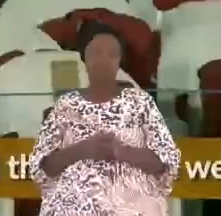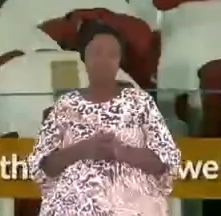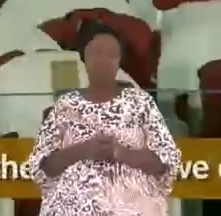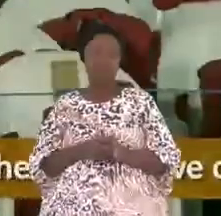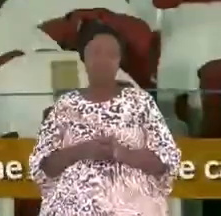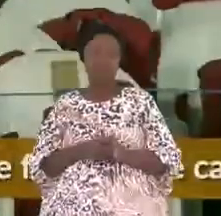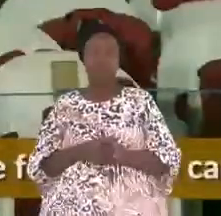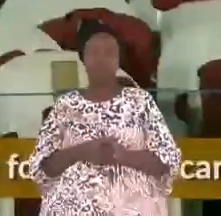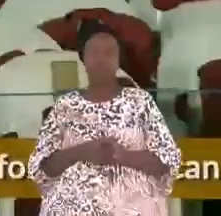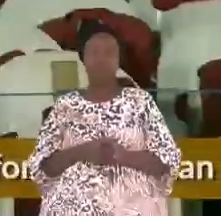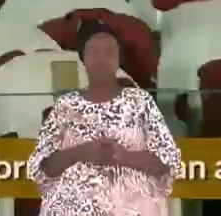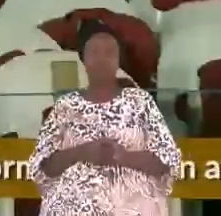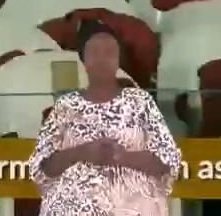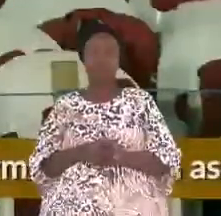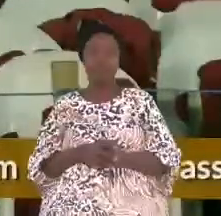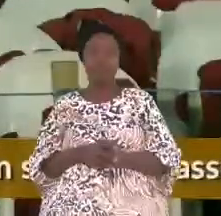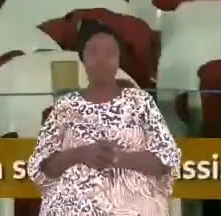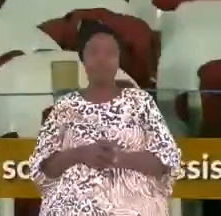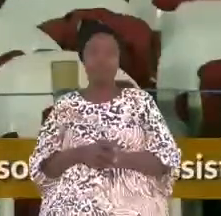online